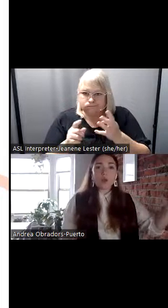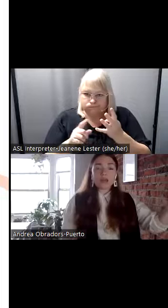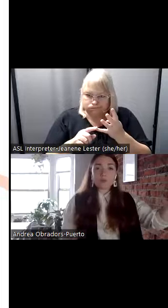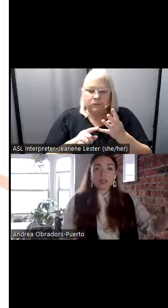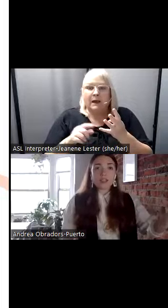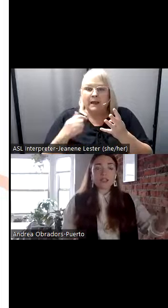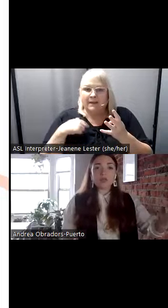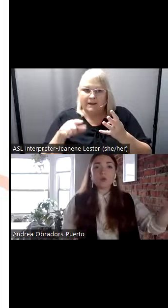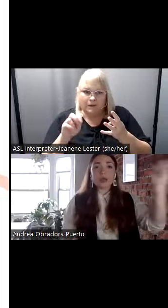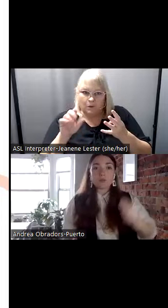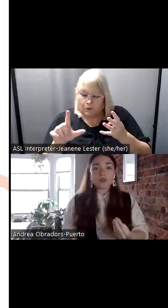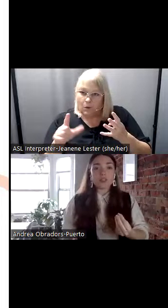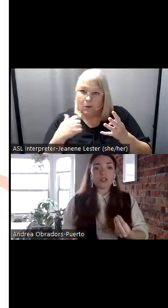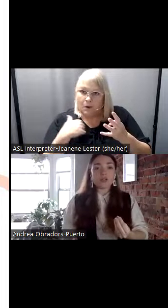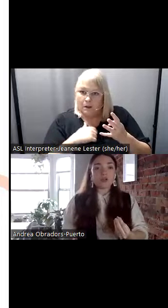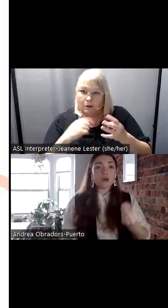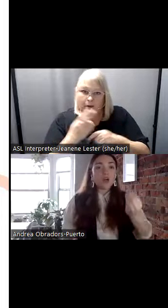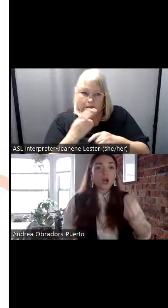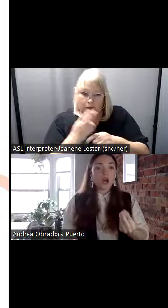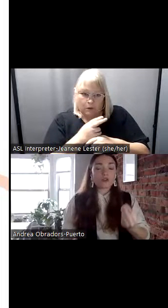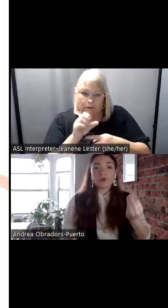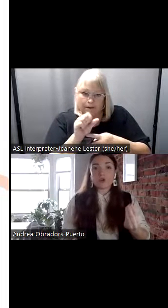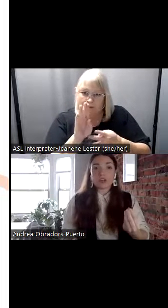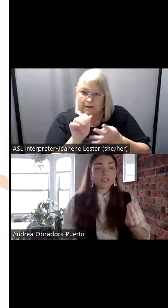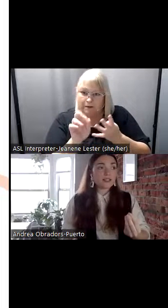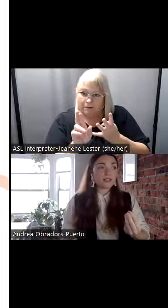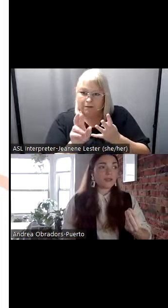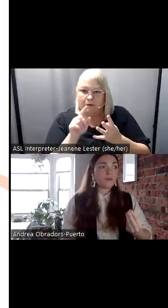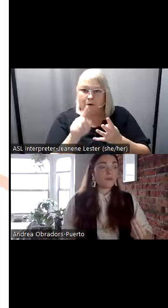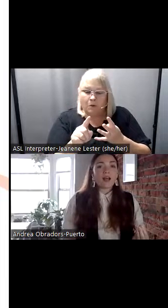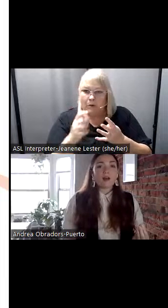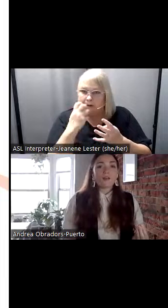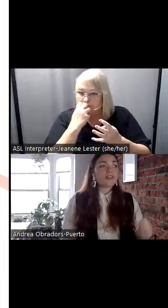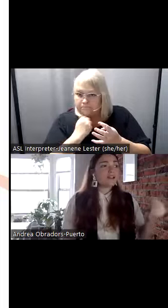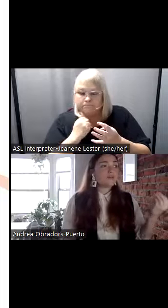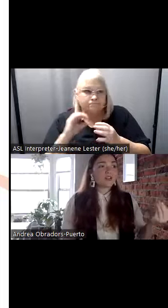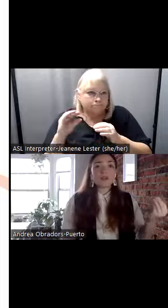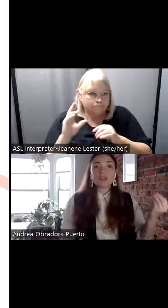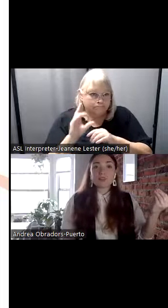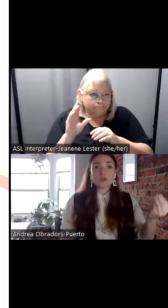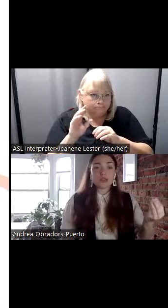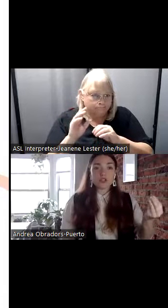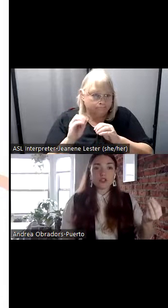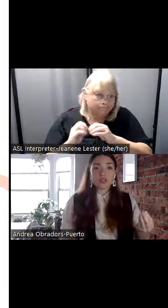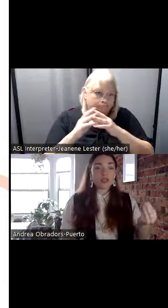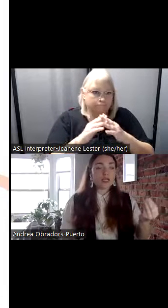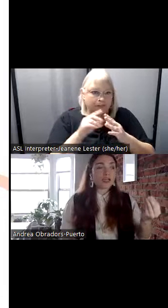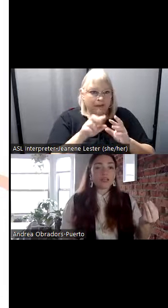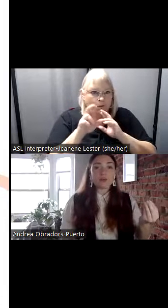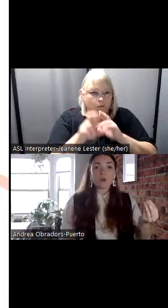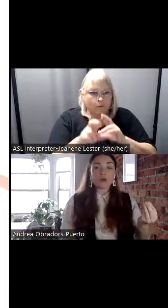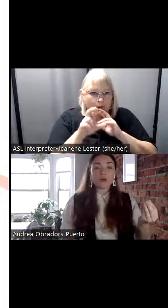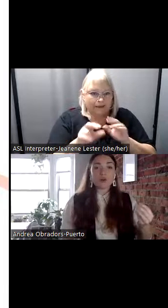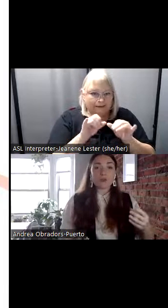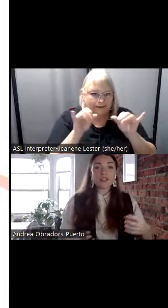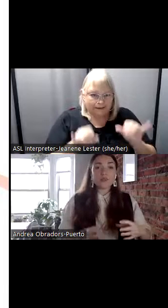how we can embrace that tool and put it into our reporting system. That's funny because that was actually an idea